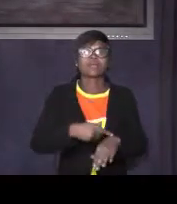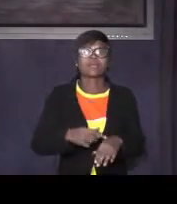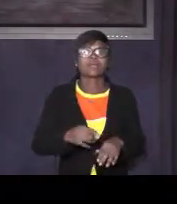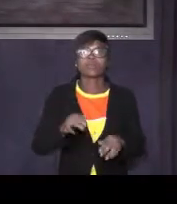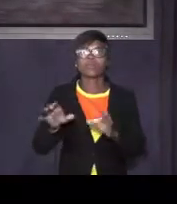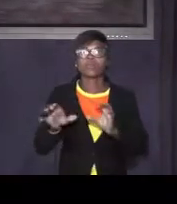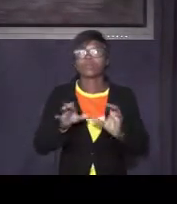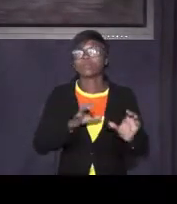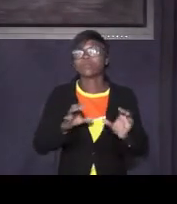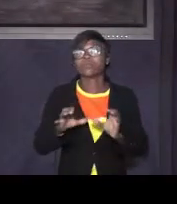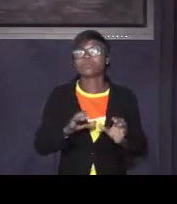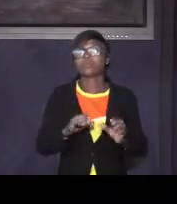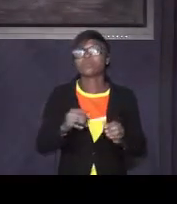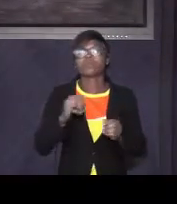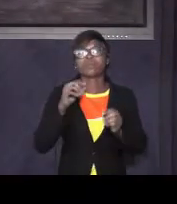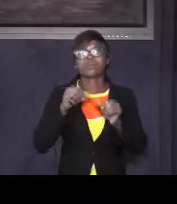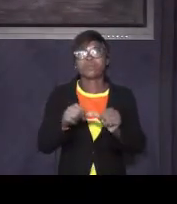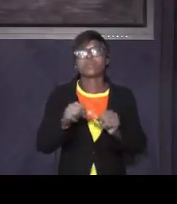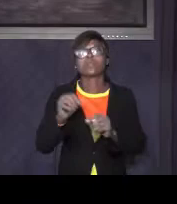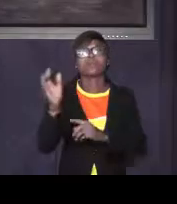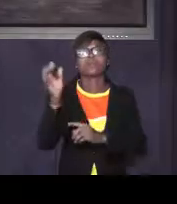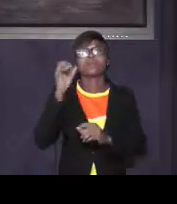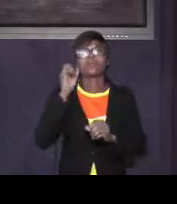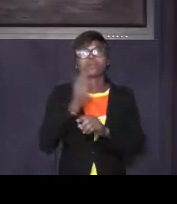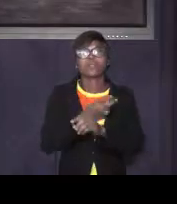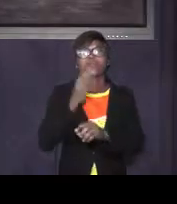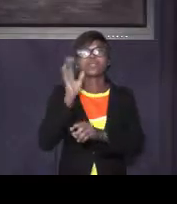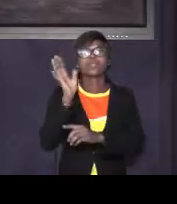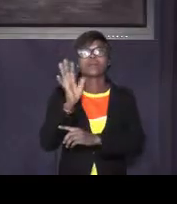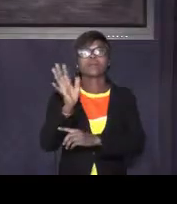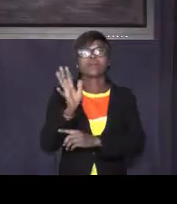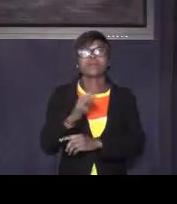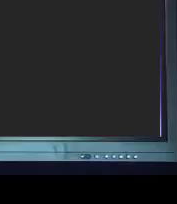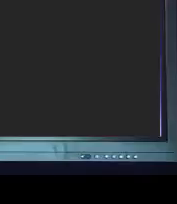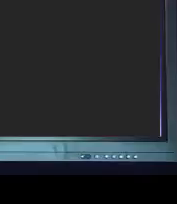do remain wonderful mathematicians. Bye now.